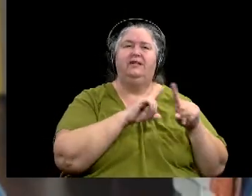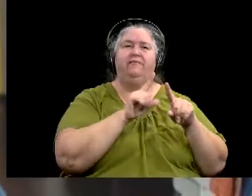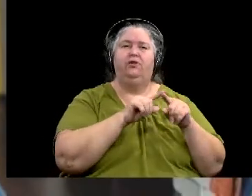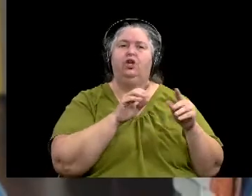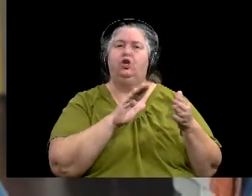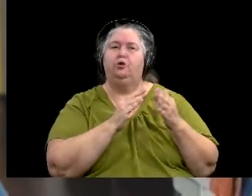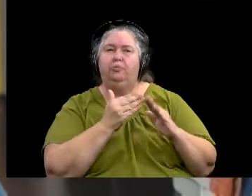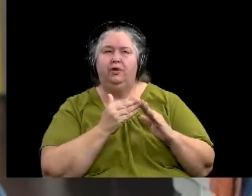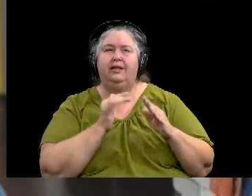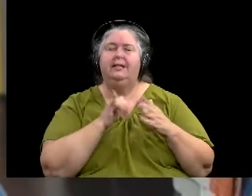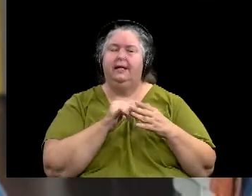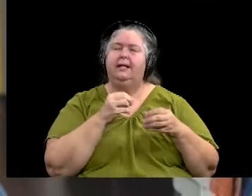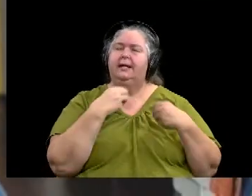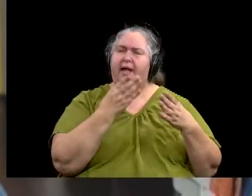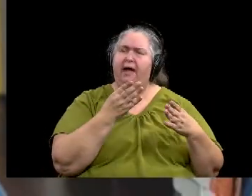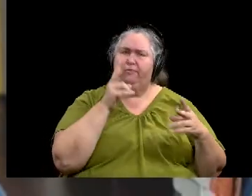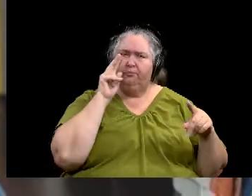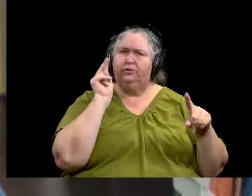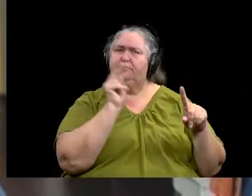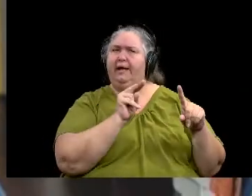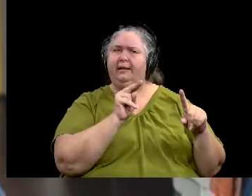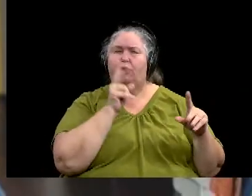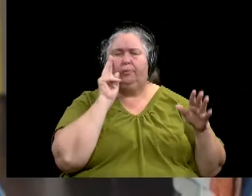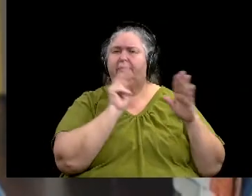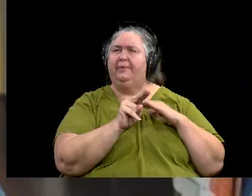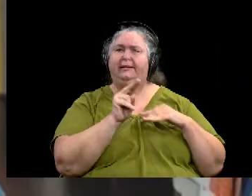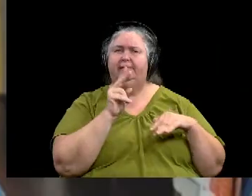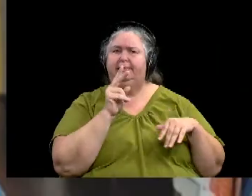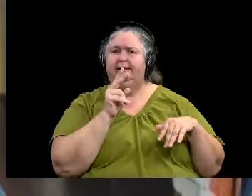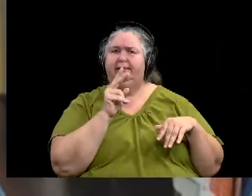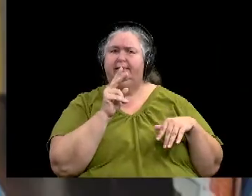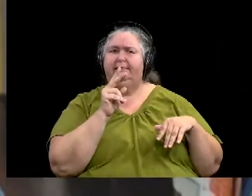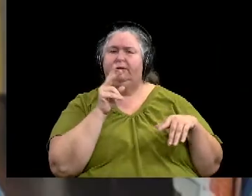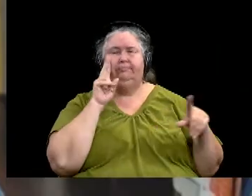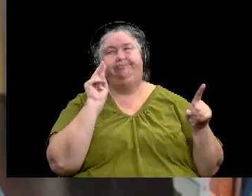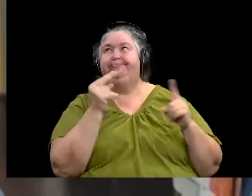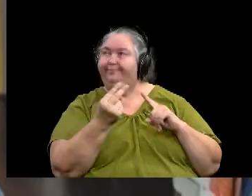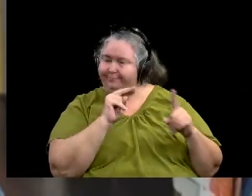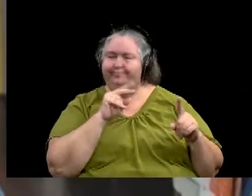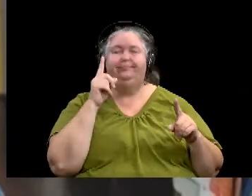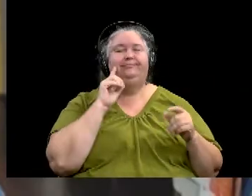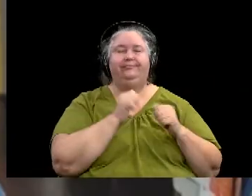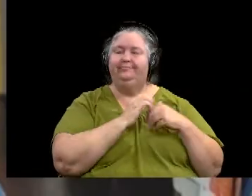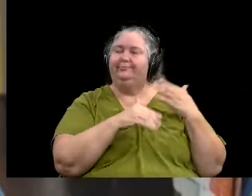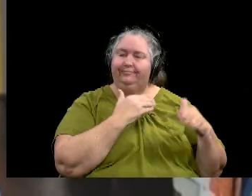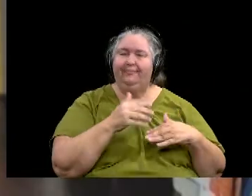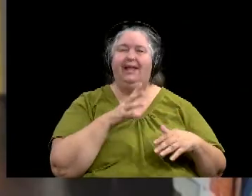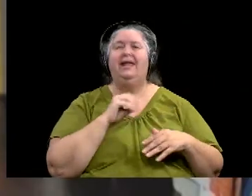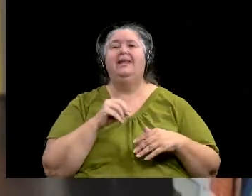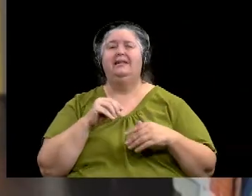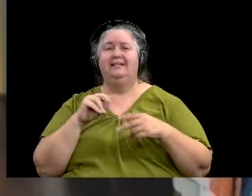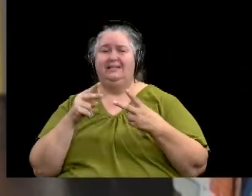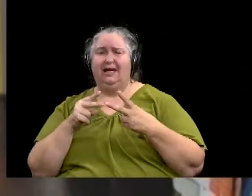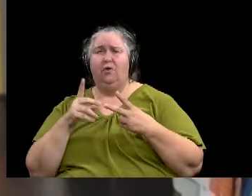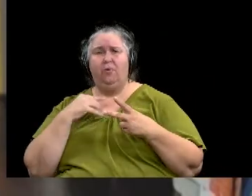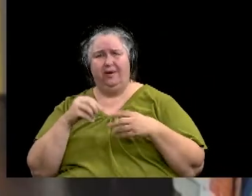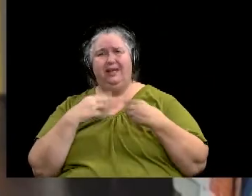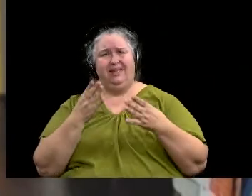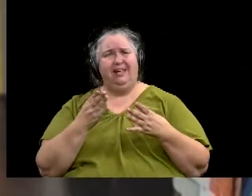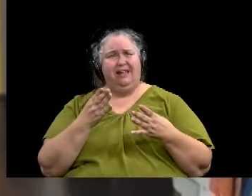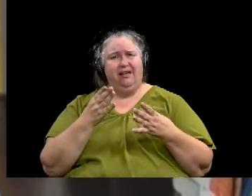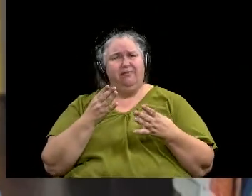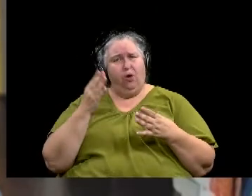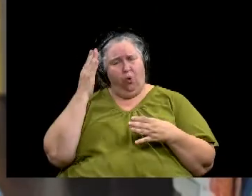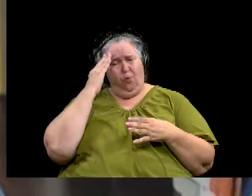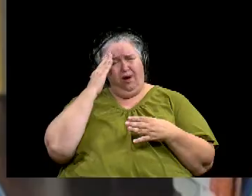rollout. Second, we really wanted to promote awareness and provide education on the efficacy and safety of the vaccine. We know that we're going to